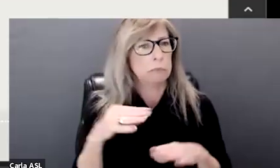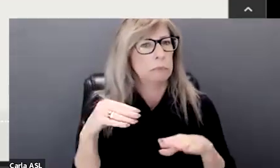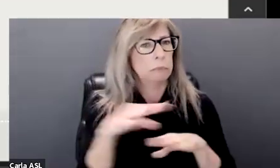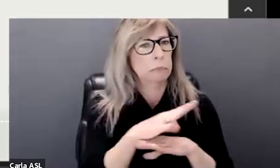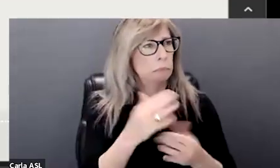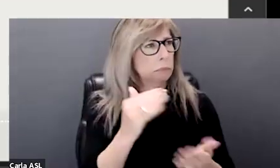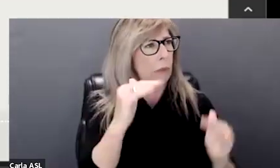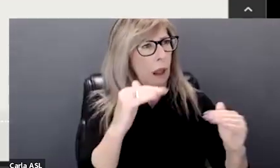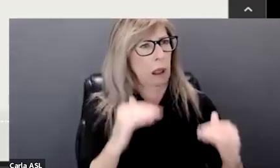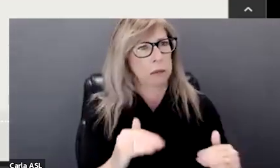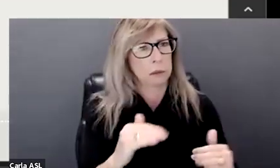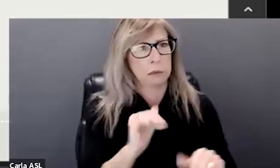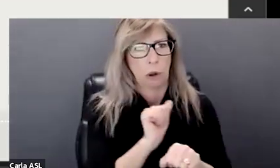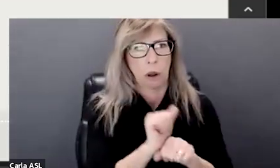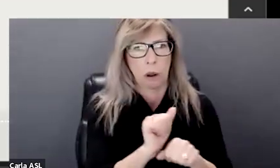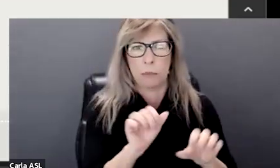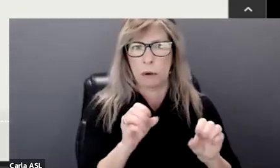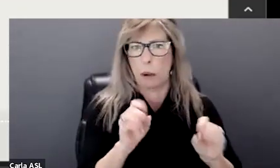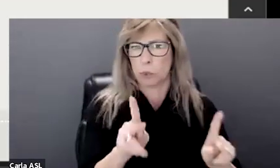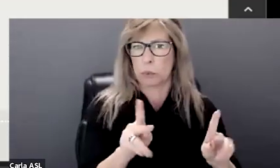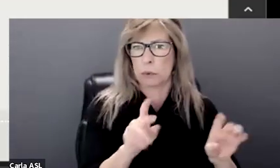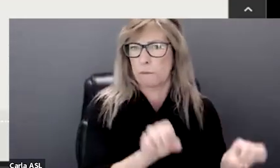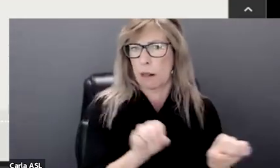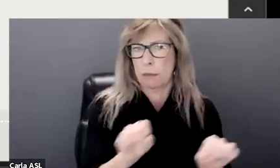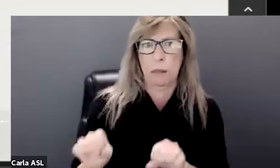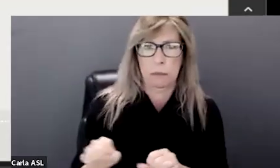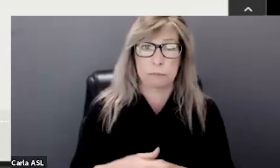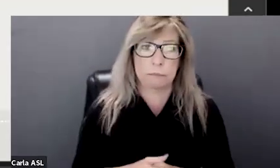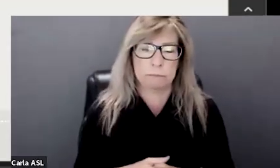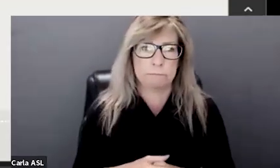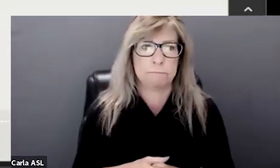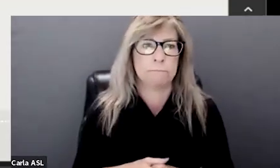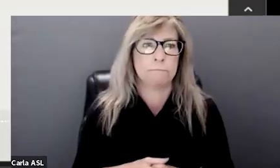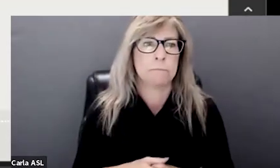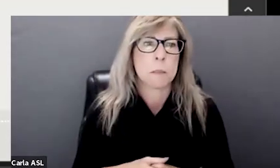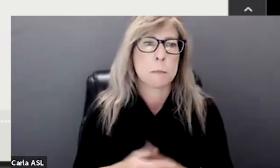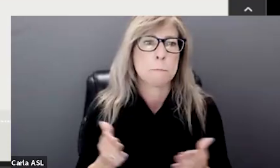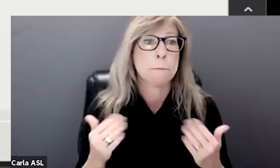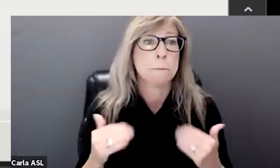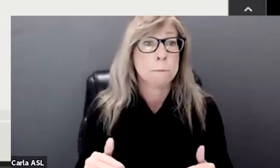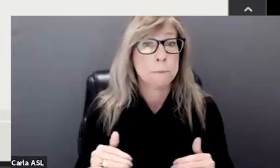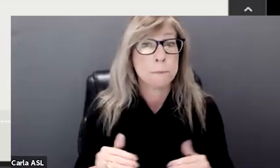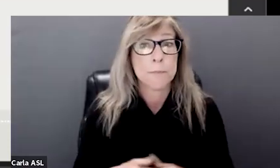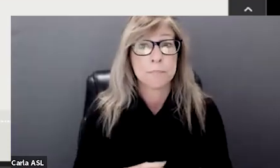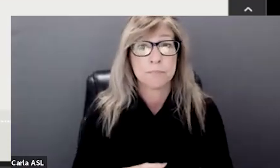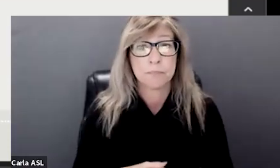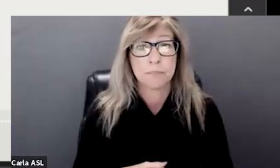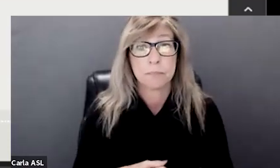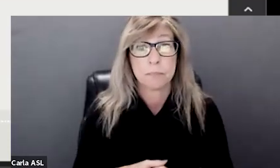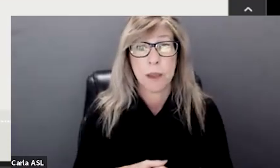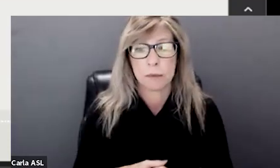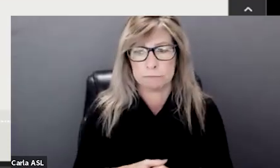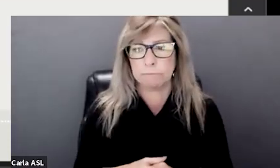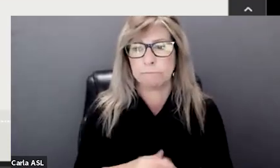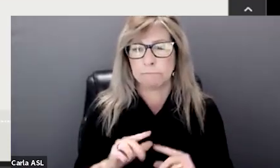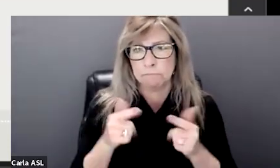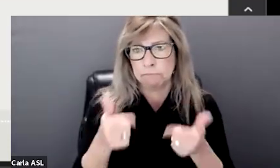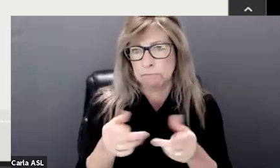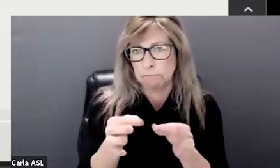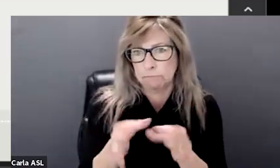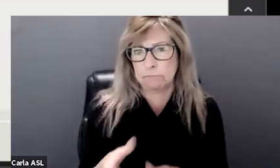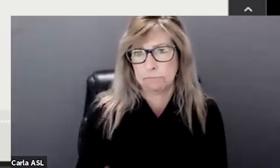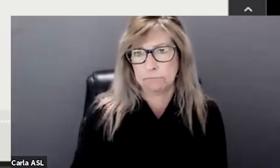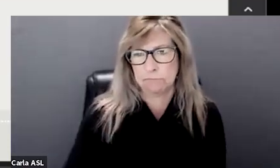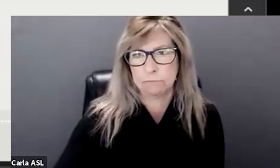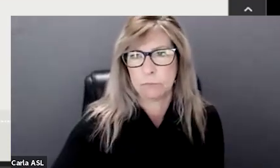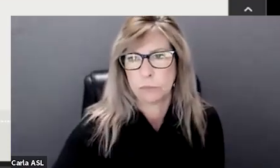and just things for us to be aware of. The next slide, we were summarizing just a few